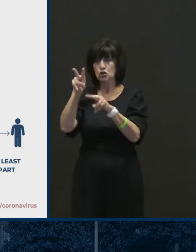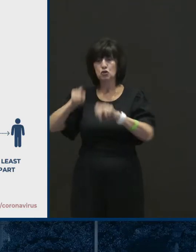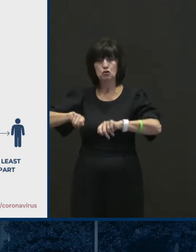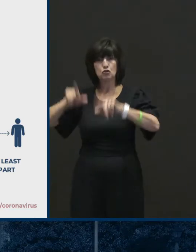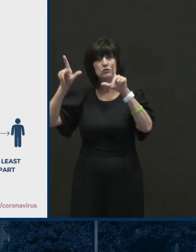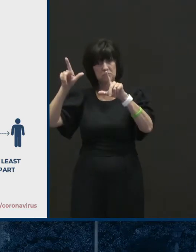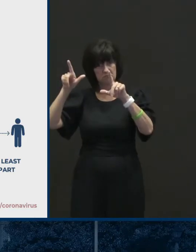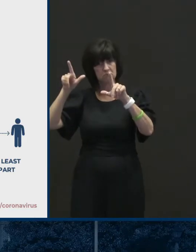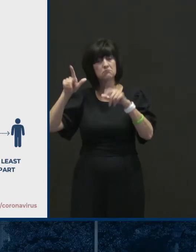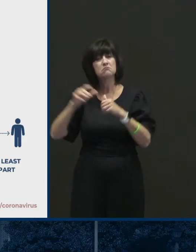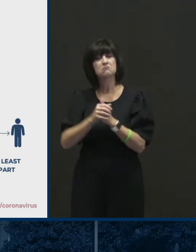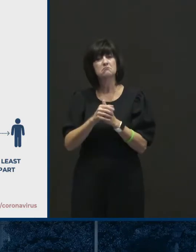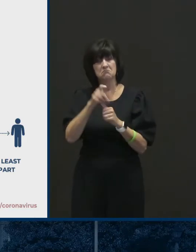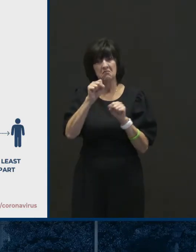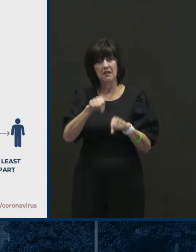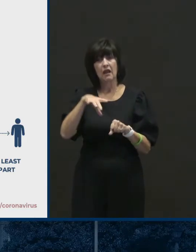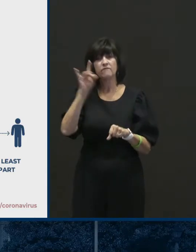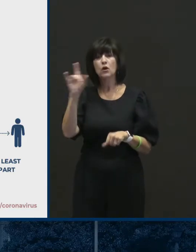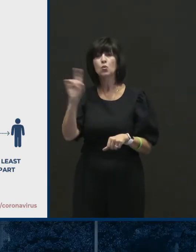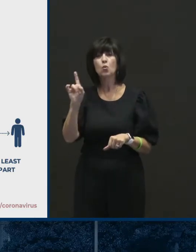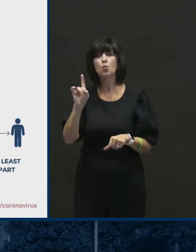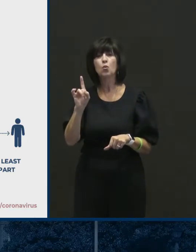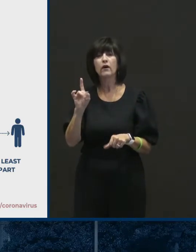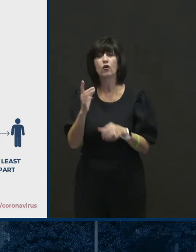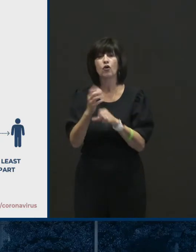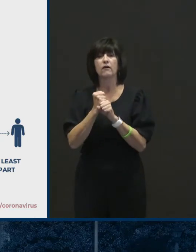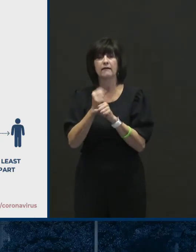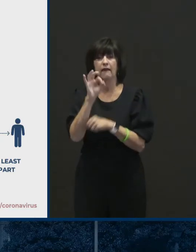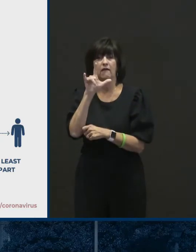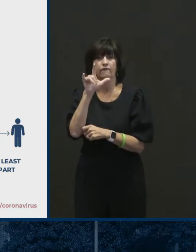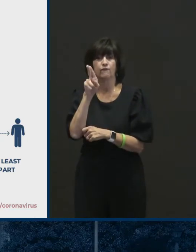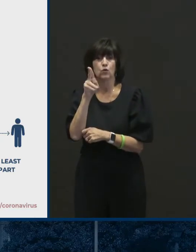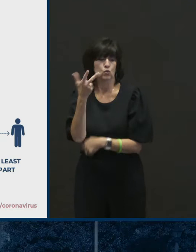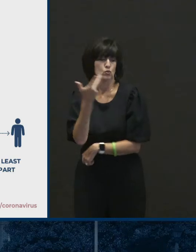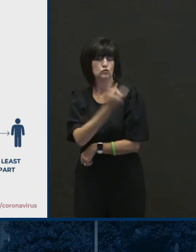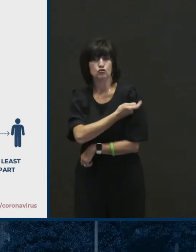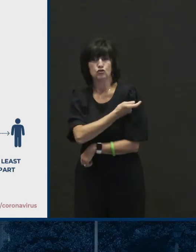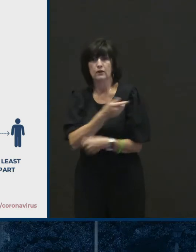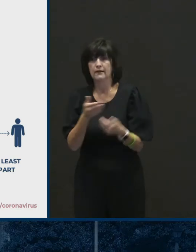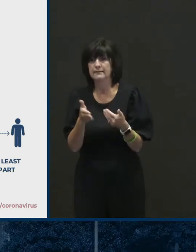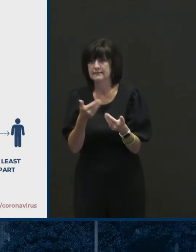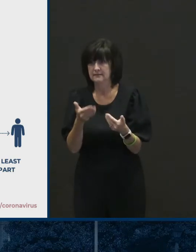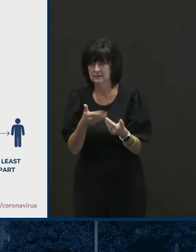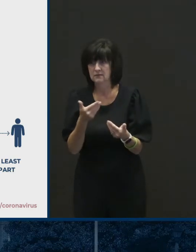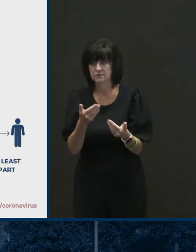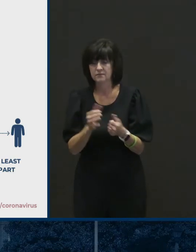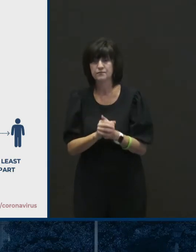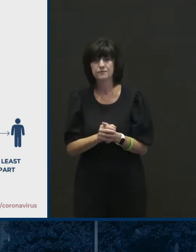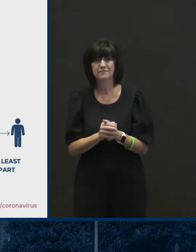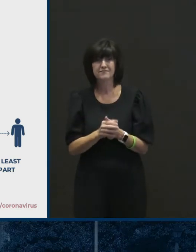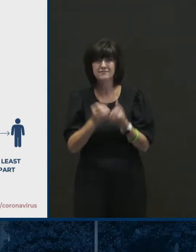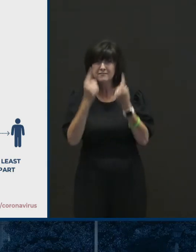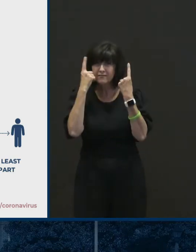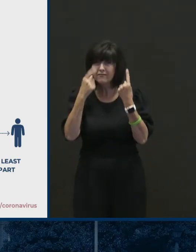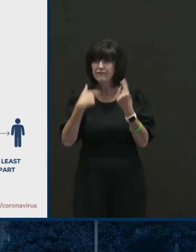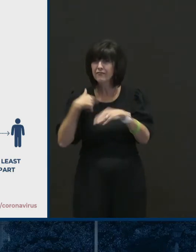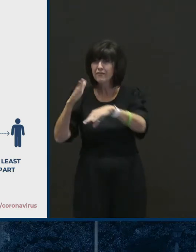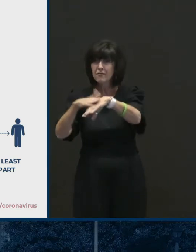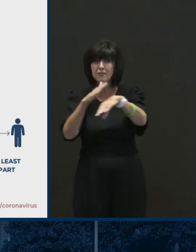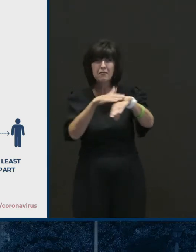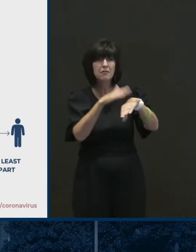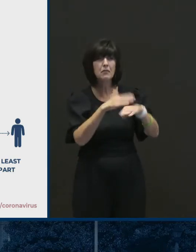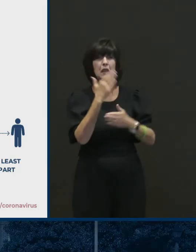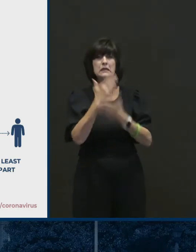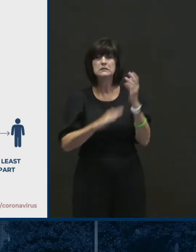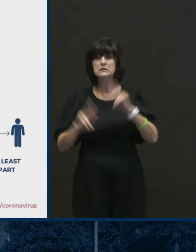And finally, we can't let our guard down. We just can't let our guard down. As we are seeing our cases